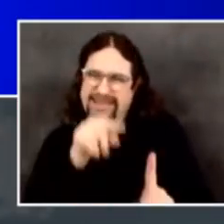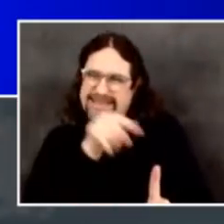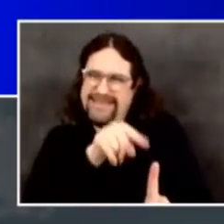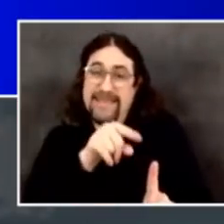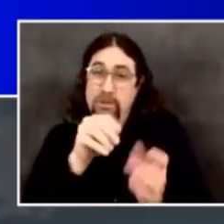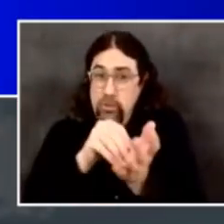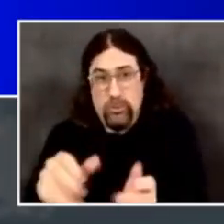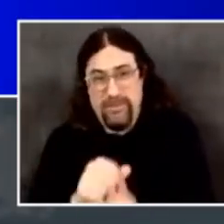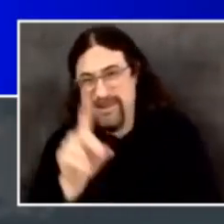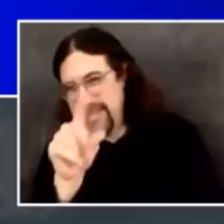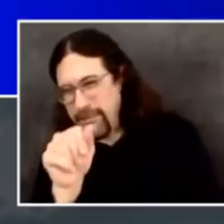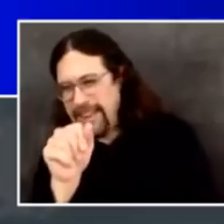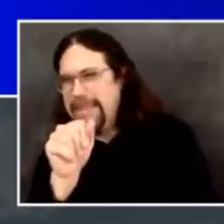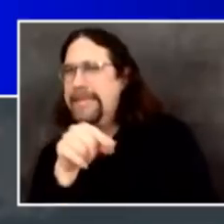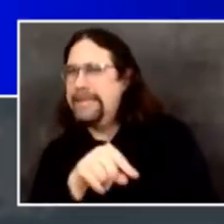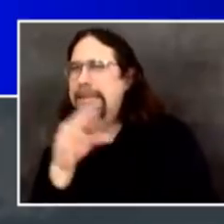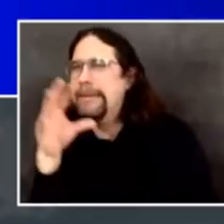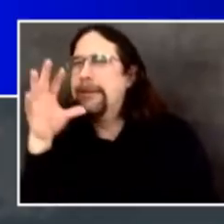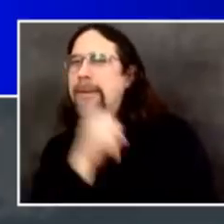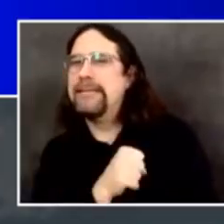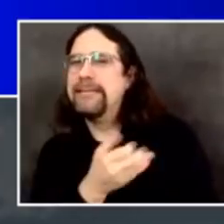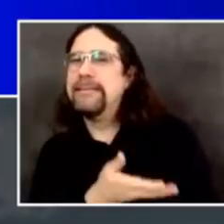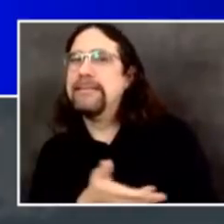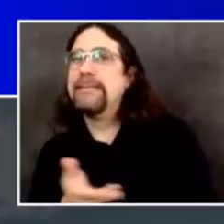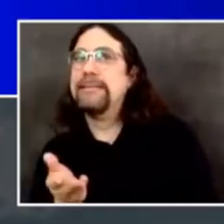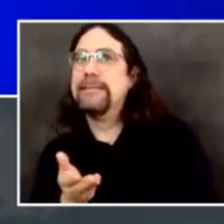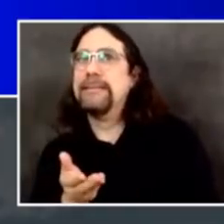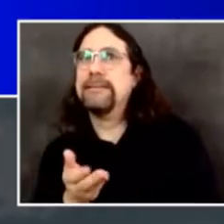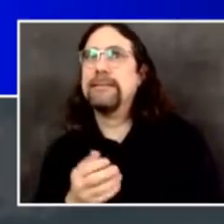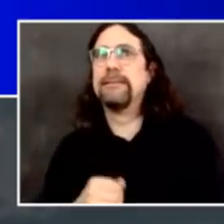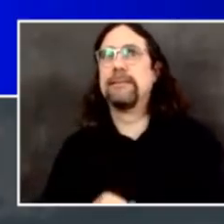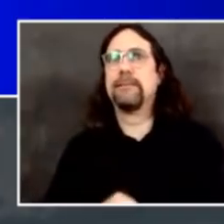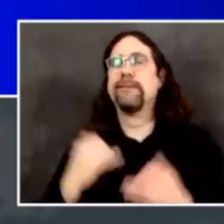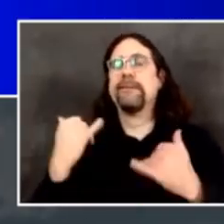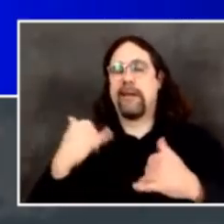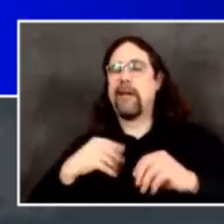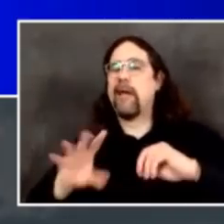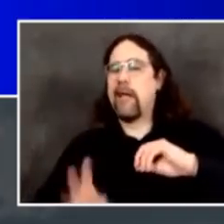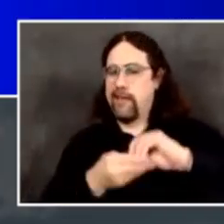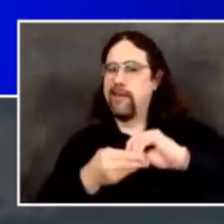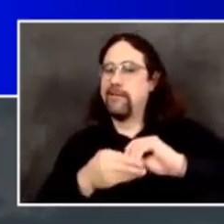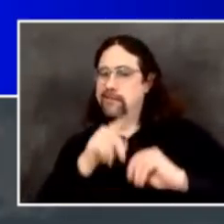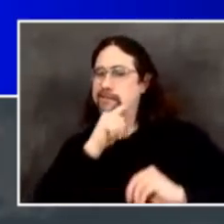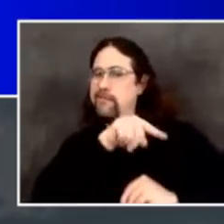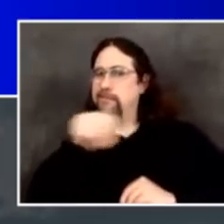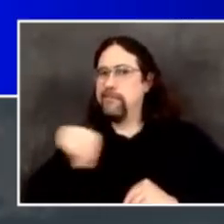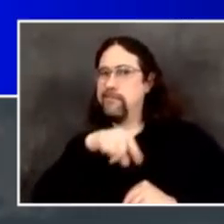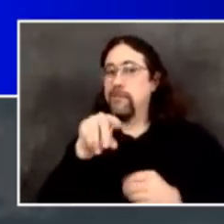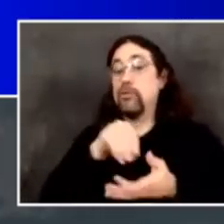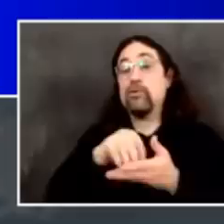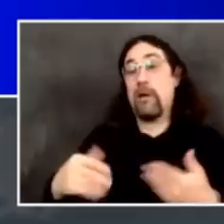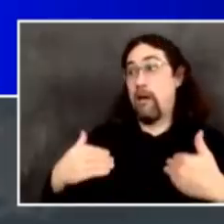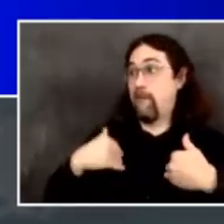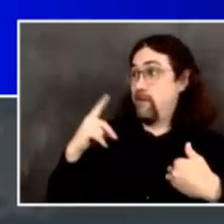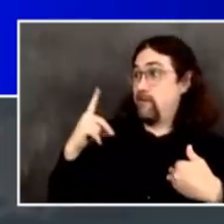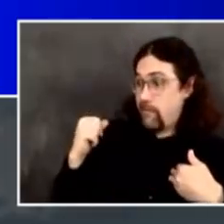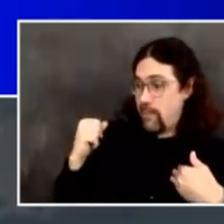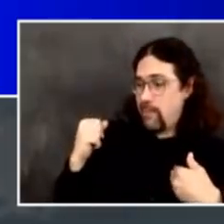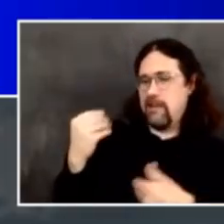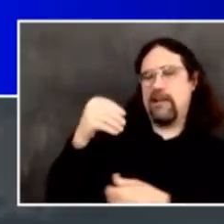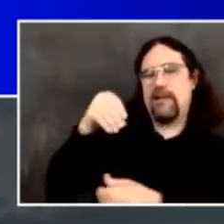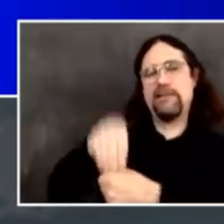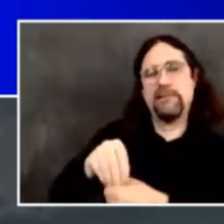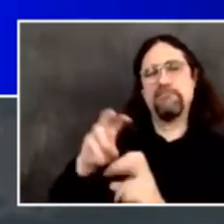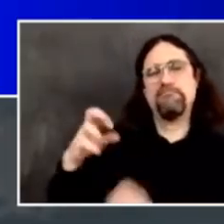Now, I've often said kids with disabilities struggle and they fight so hard, and we have to have their